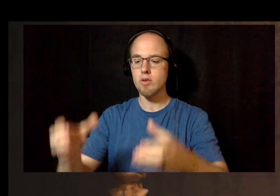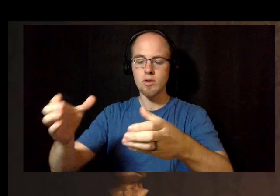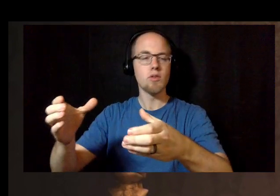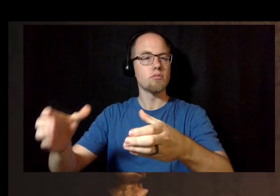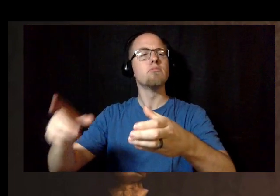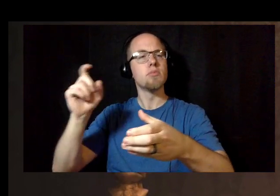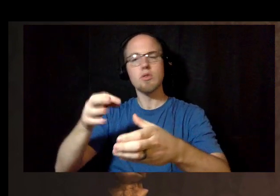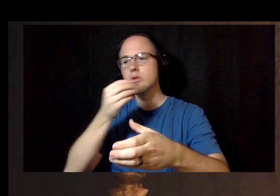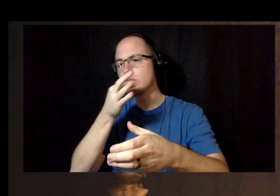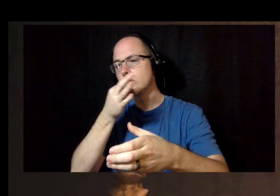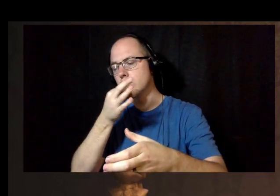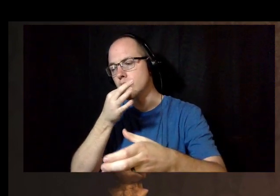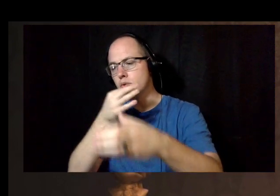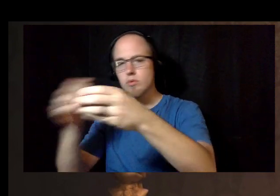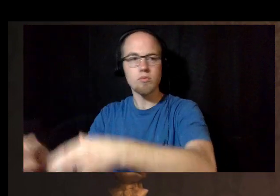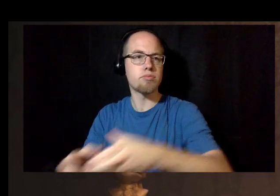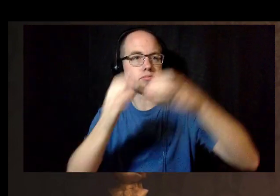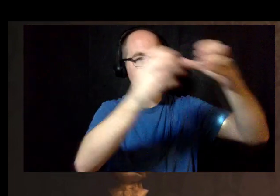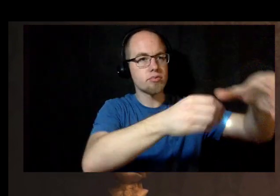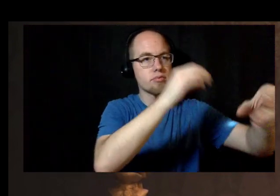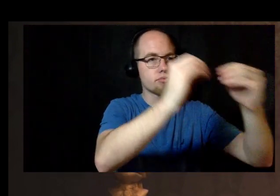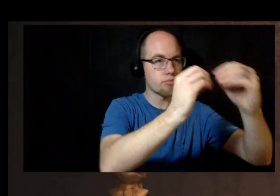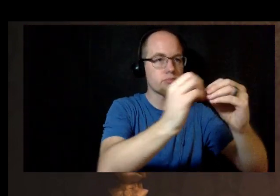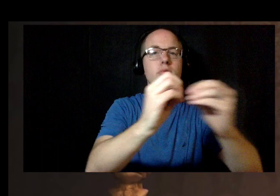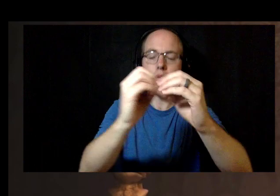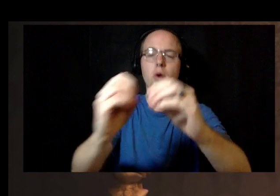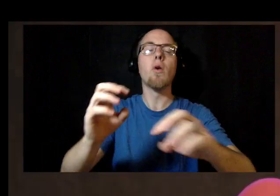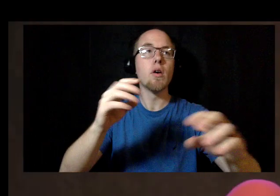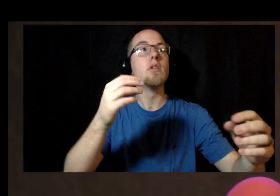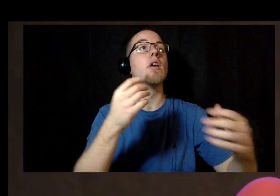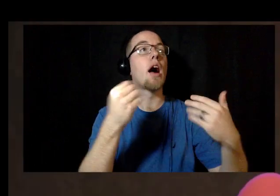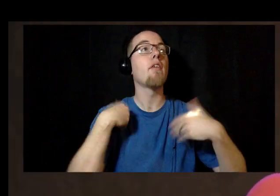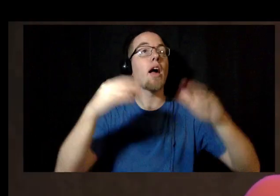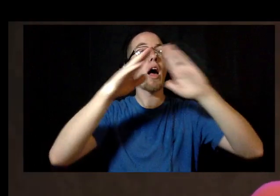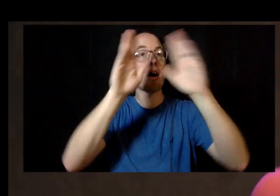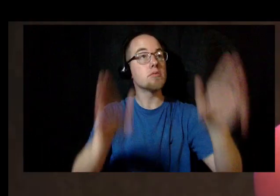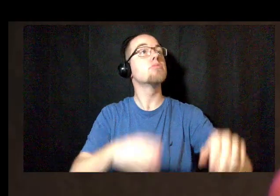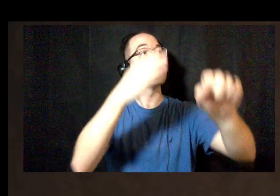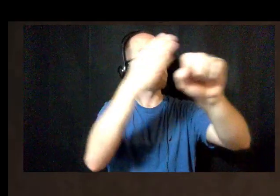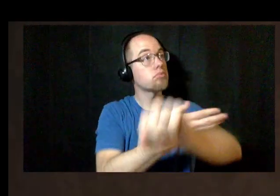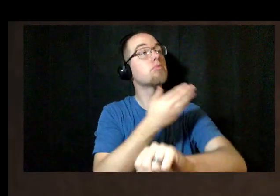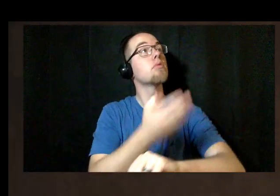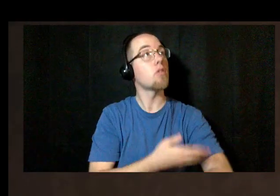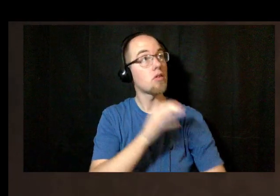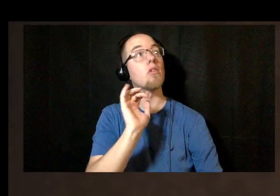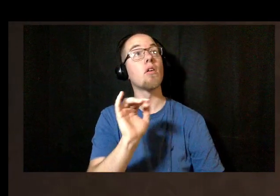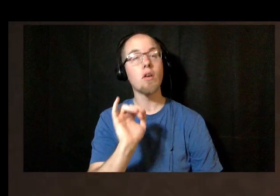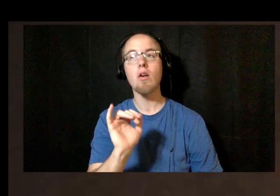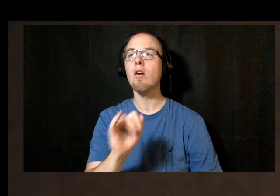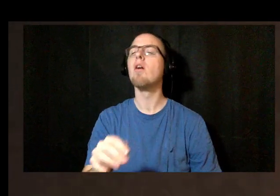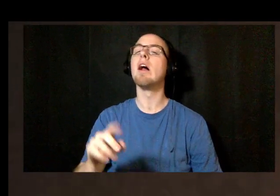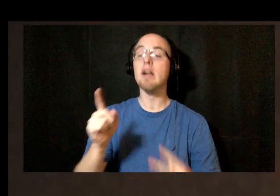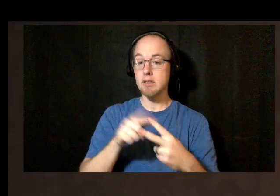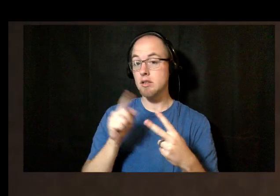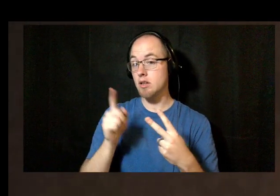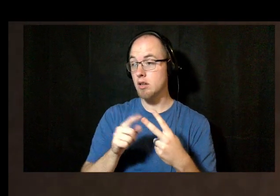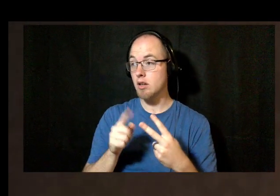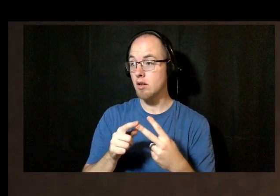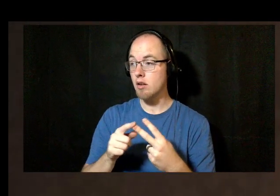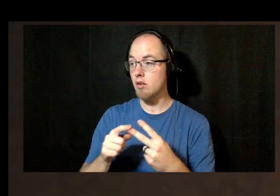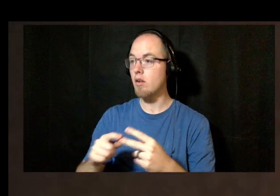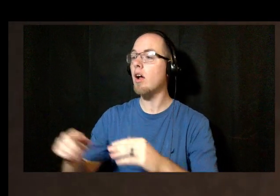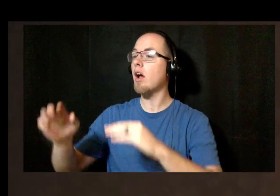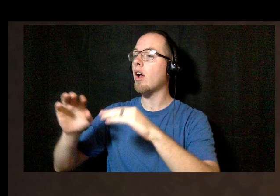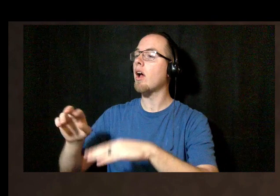installation. Someone's doing some work on this house. The second thing I notice, on the way up the stairs to the second floor, on the